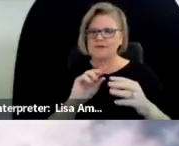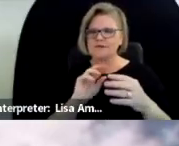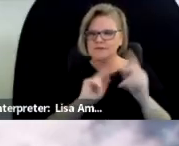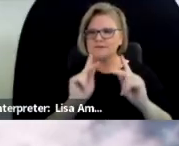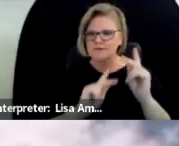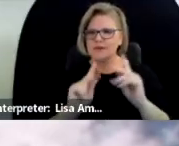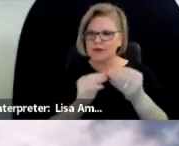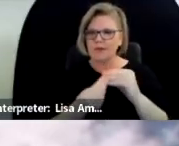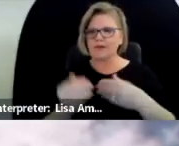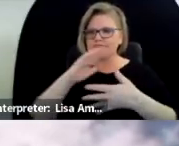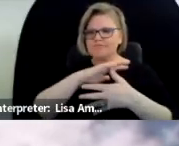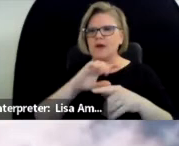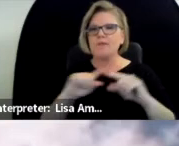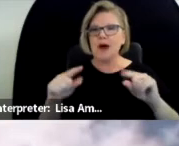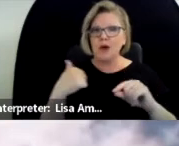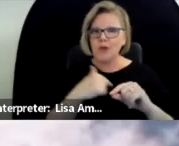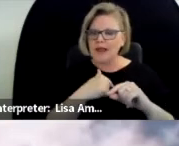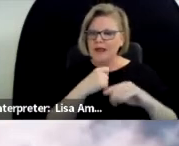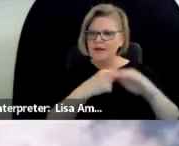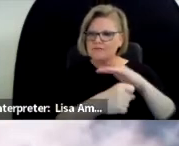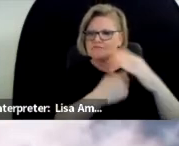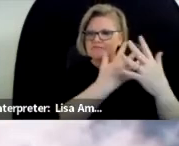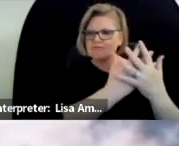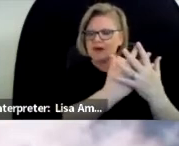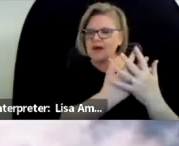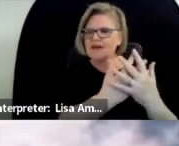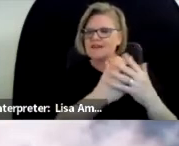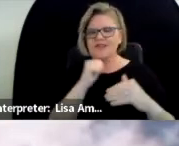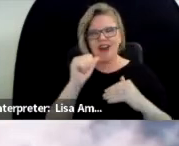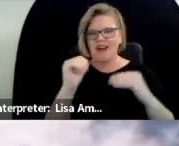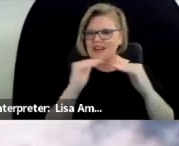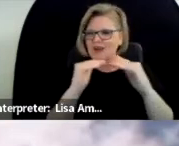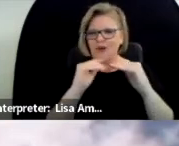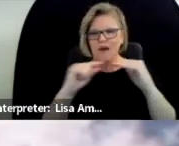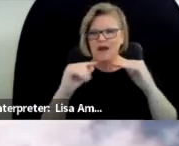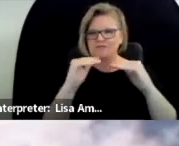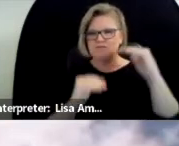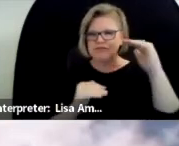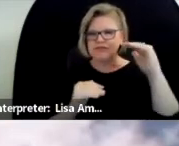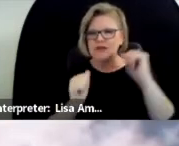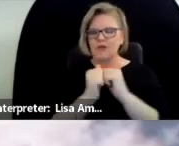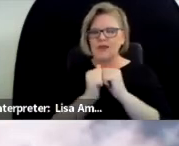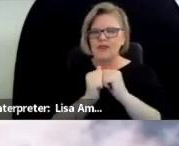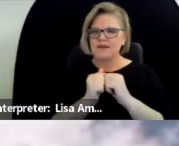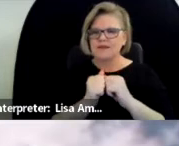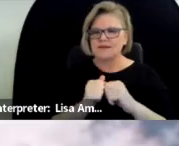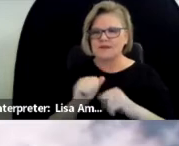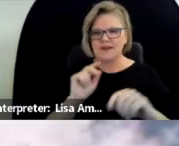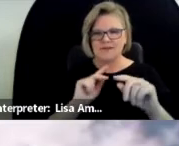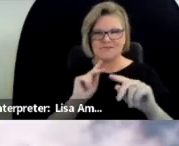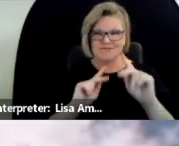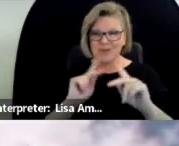Unfortunately, we incarcerate and enact those laws disproportionately on disadvantaged communities in the Black and Latino